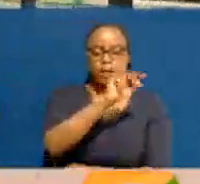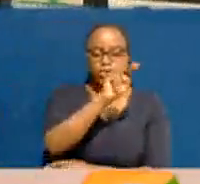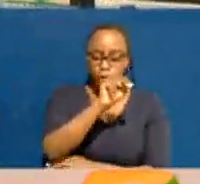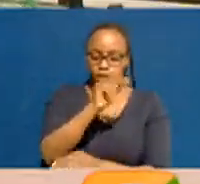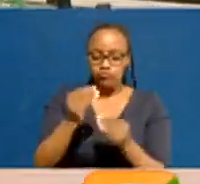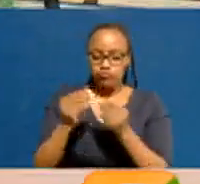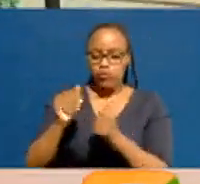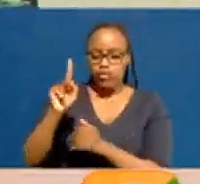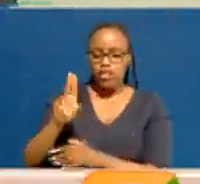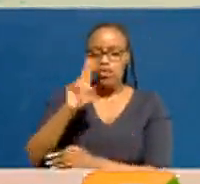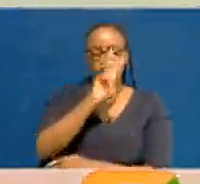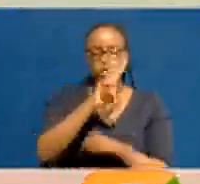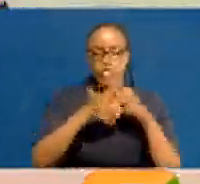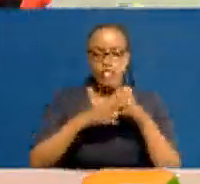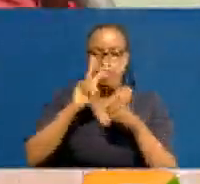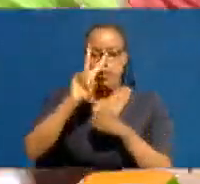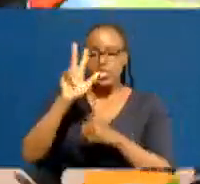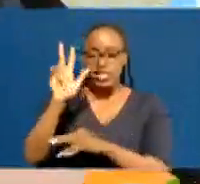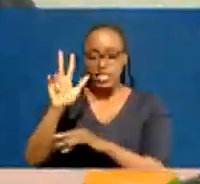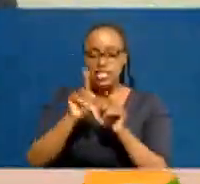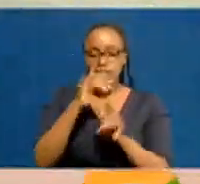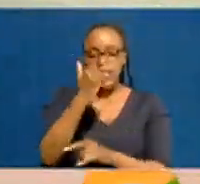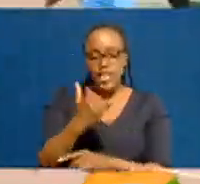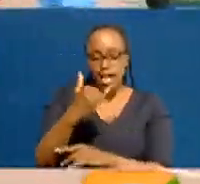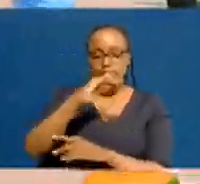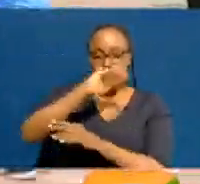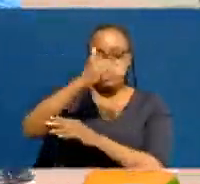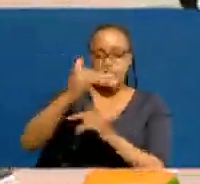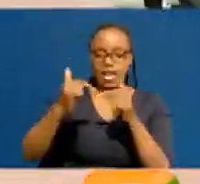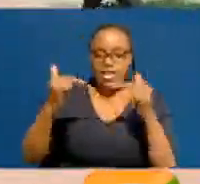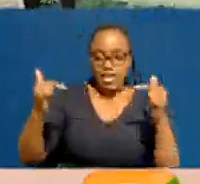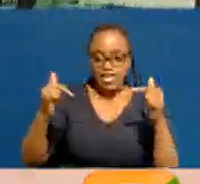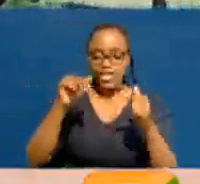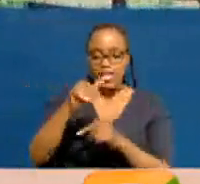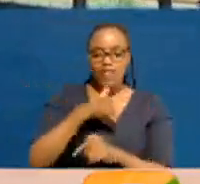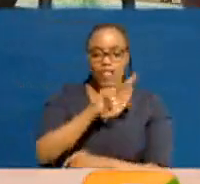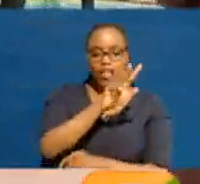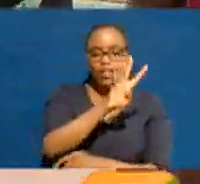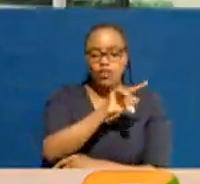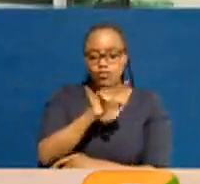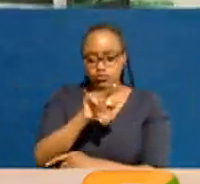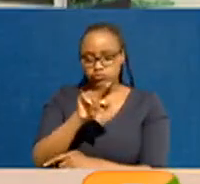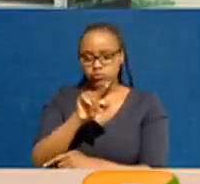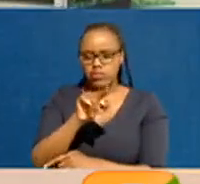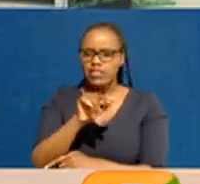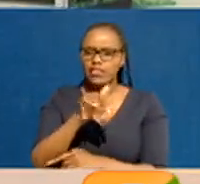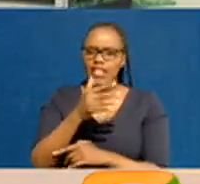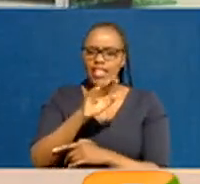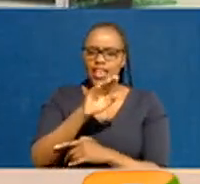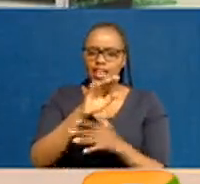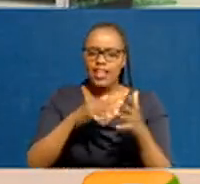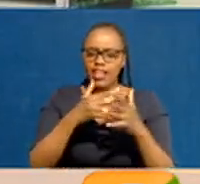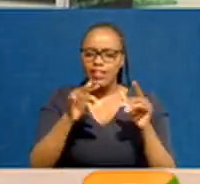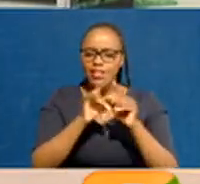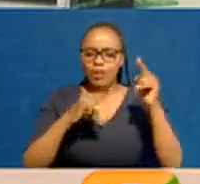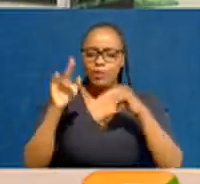University 27-23, while Young City were the better side against Pippers, recording a 34-27 win. Net Navigators